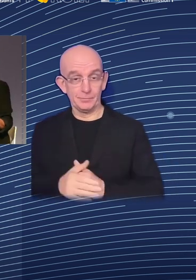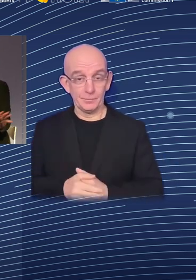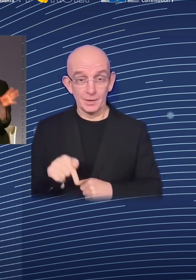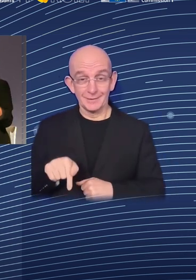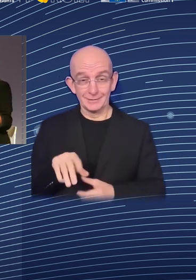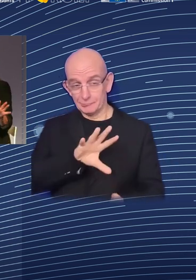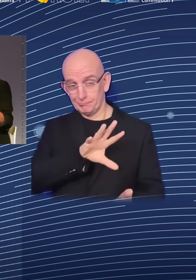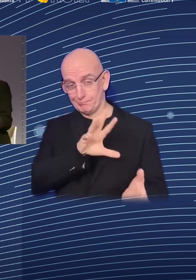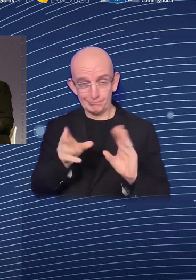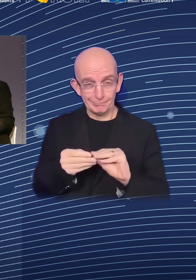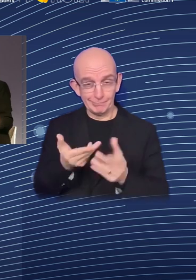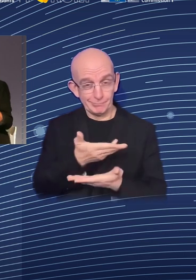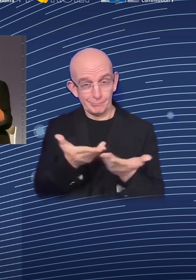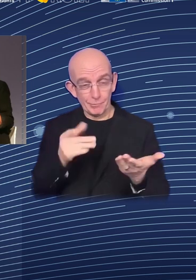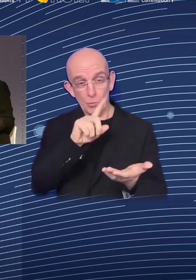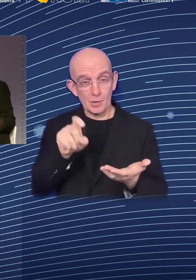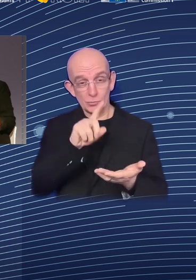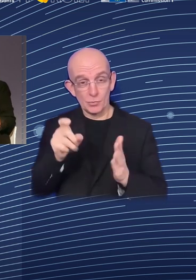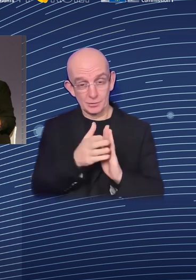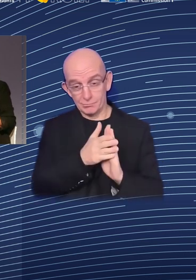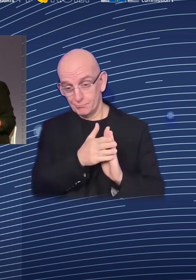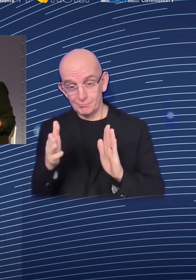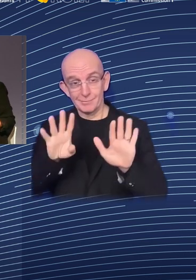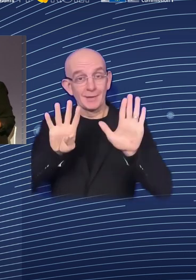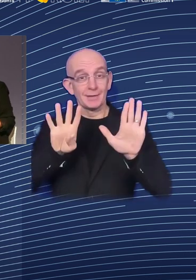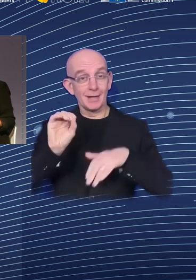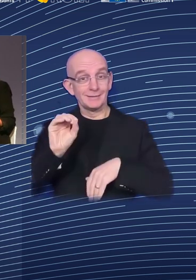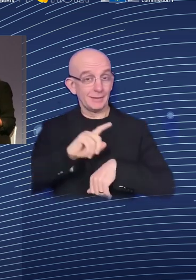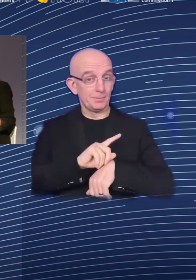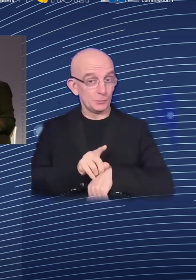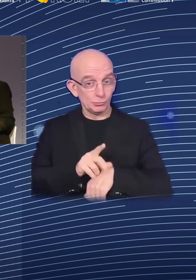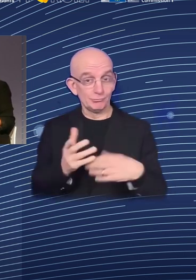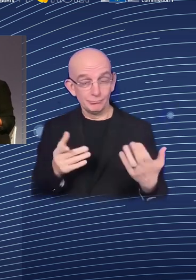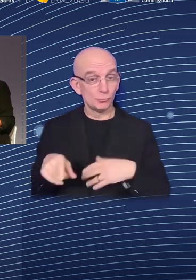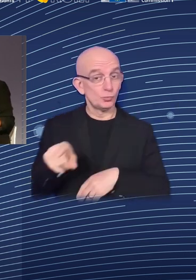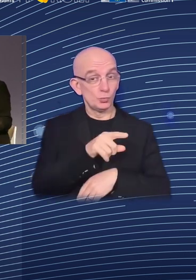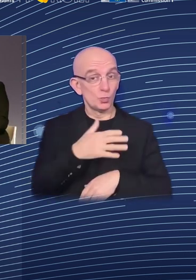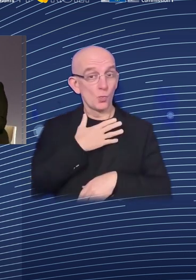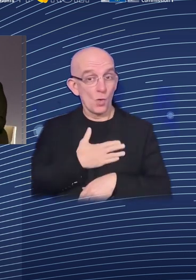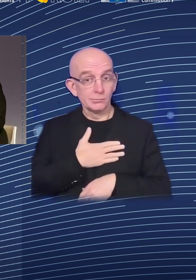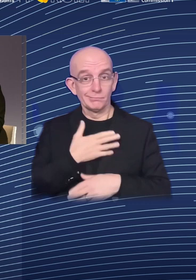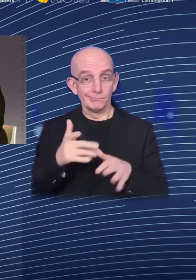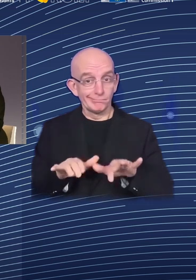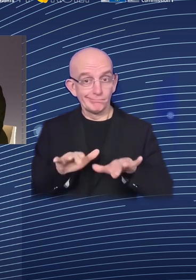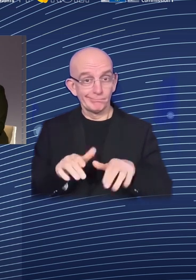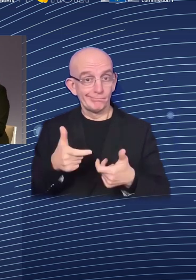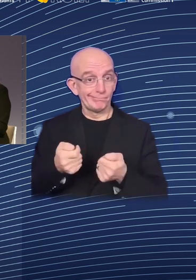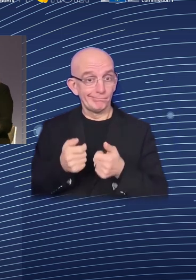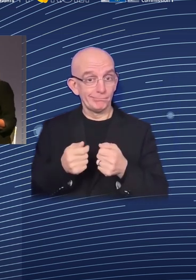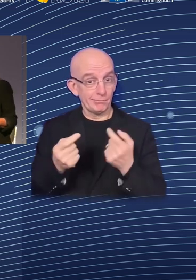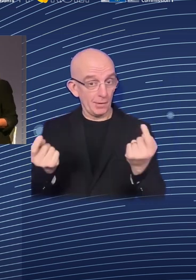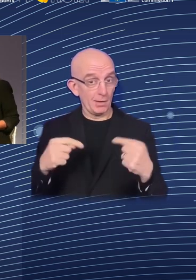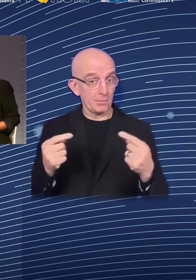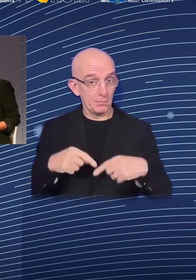technical questions and to interact with each other, but please make sure to use the Q&A and the Slido function for the actual questions to our